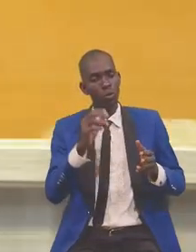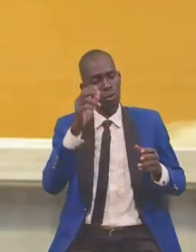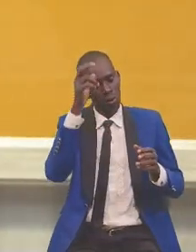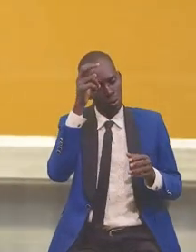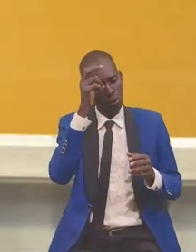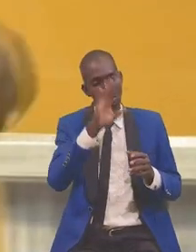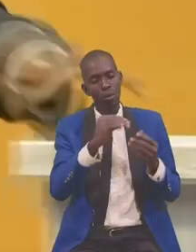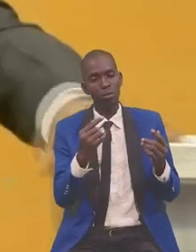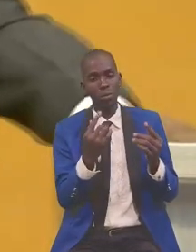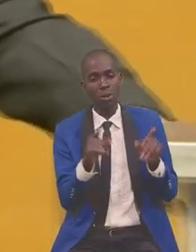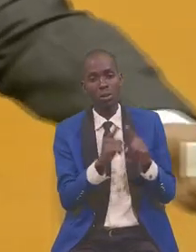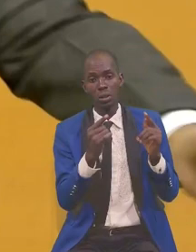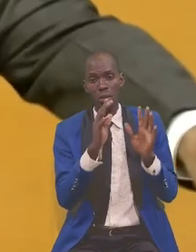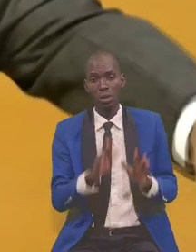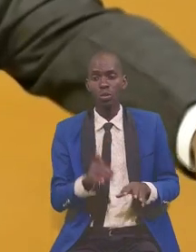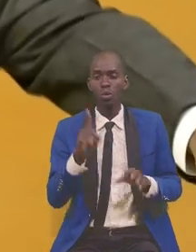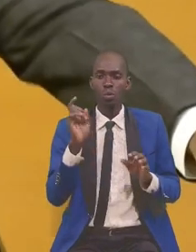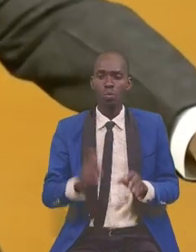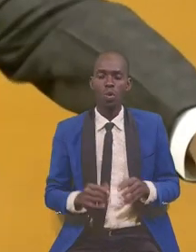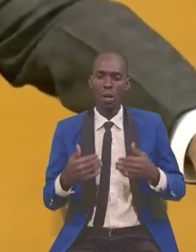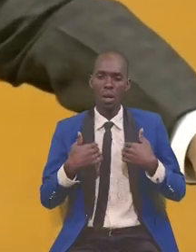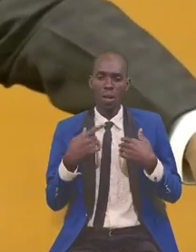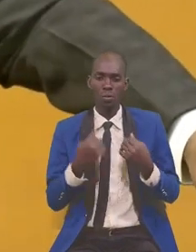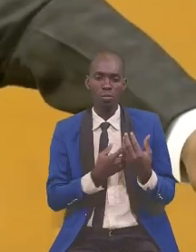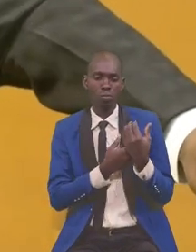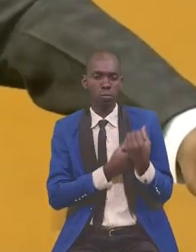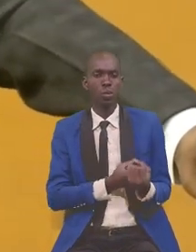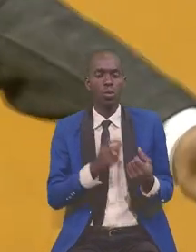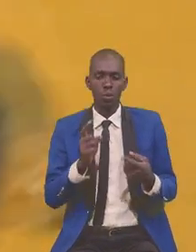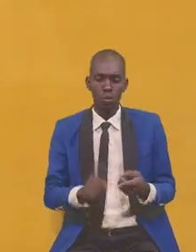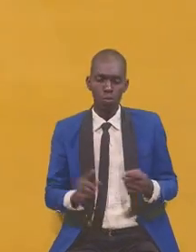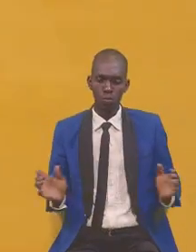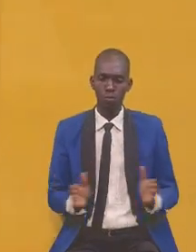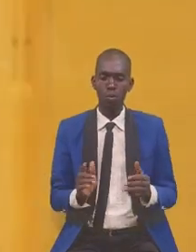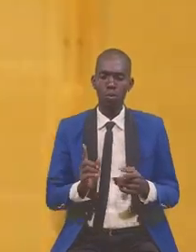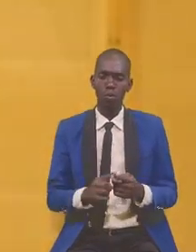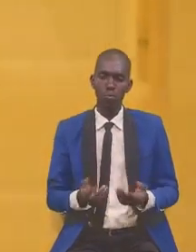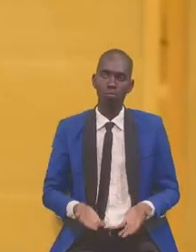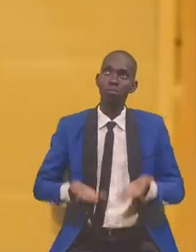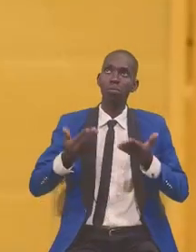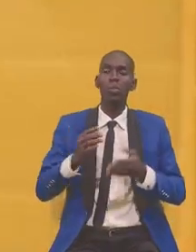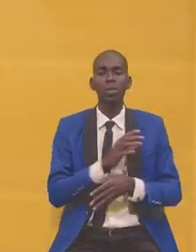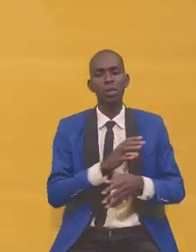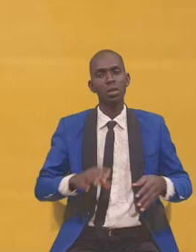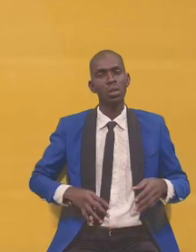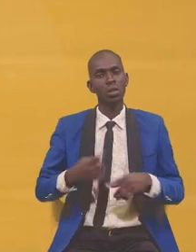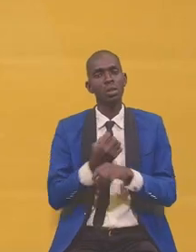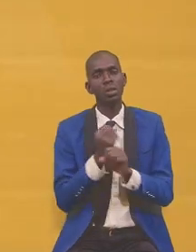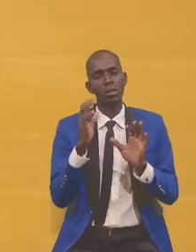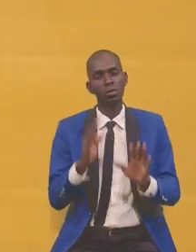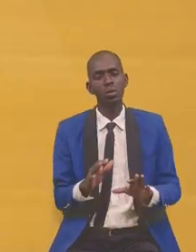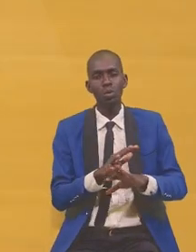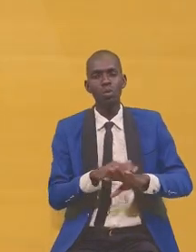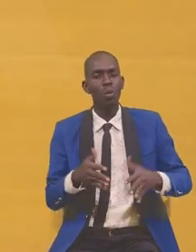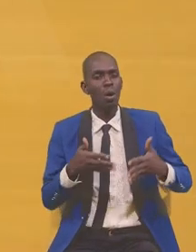say, Christ is the only way and the only Savior. And you don't allow those people that are waxing worse